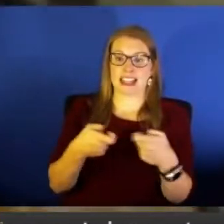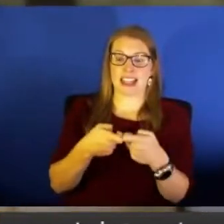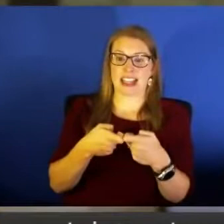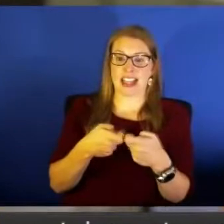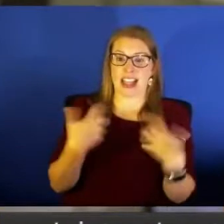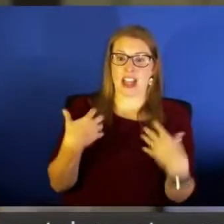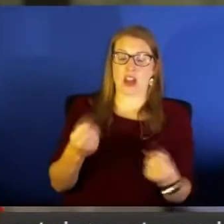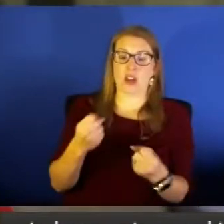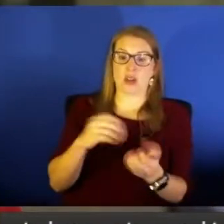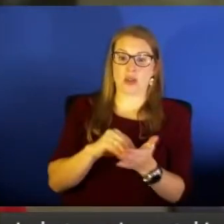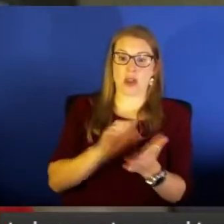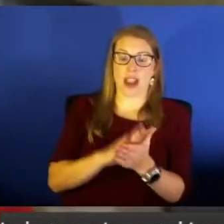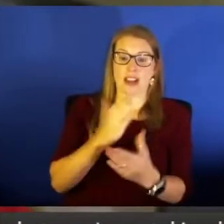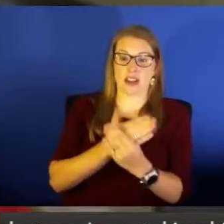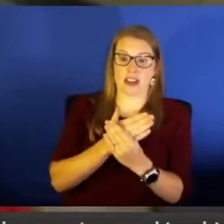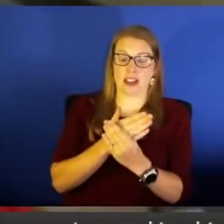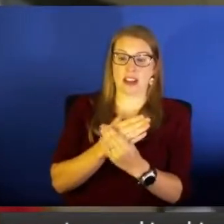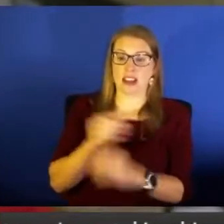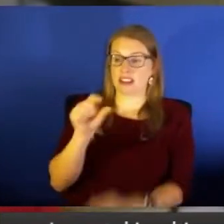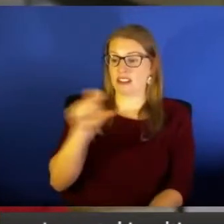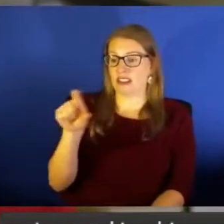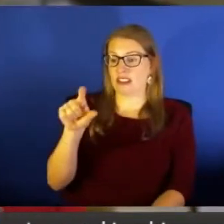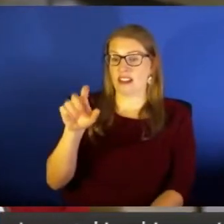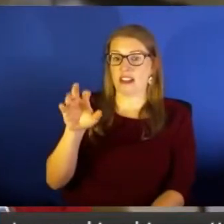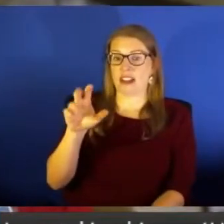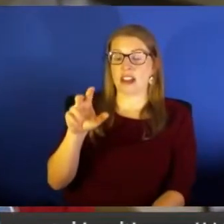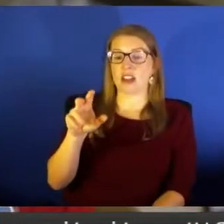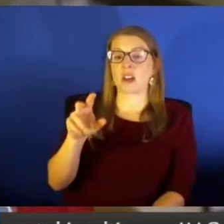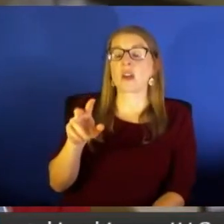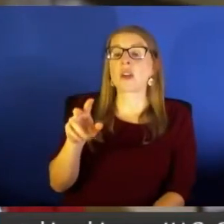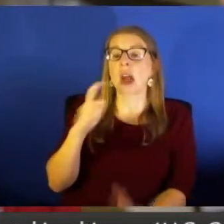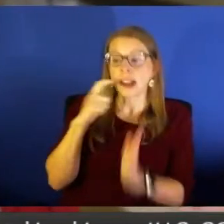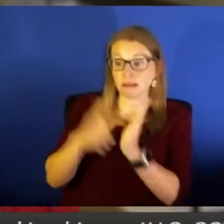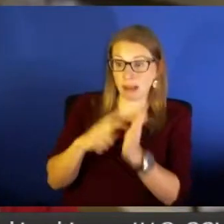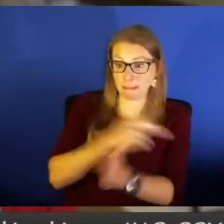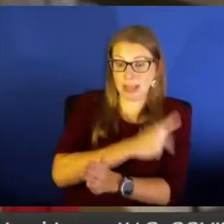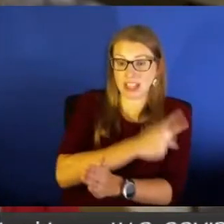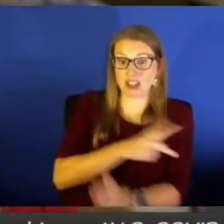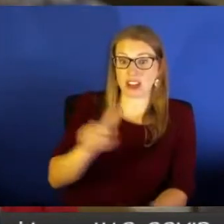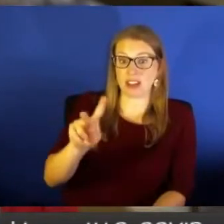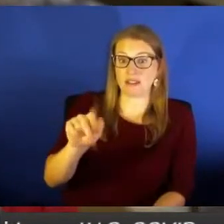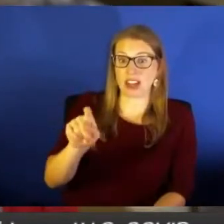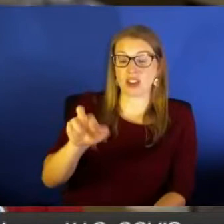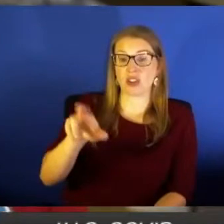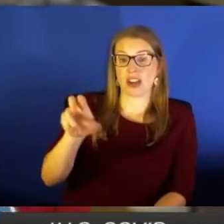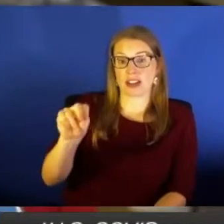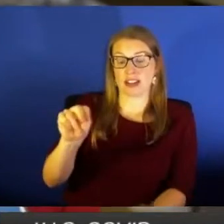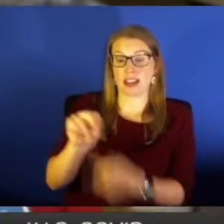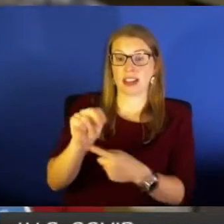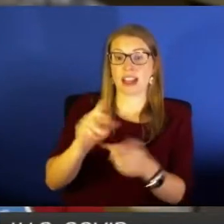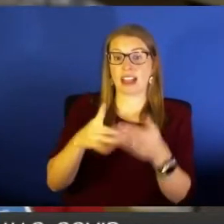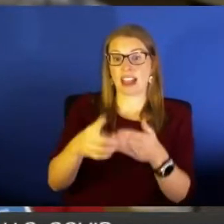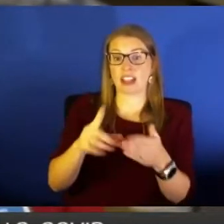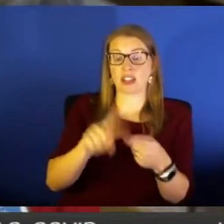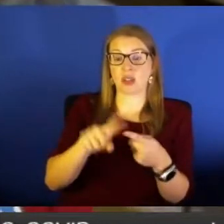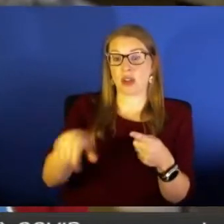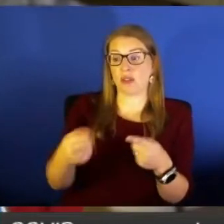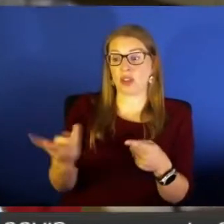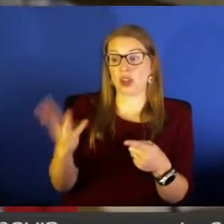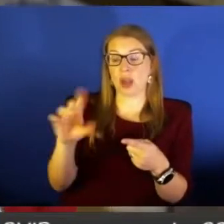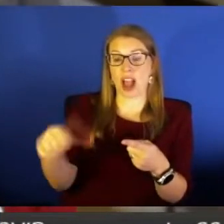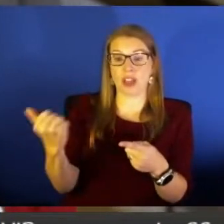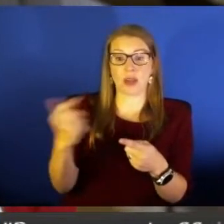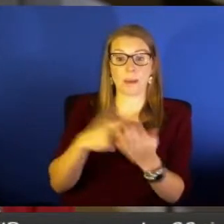to add a field for veteran status so we could identify patients, which has led to a couple of other programs. We've been a conduit